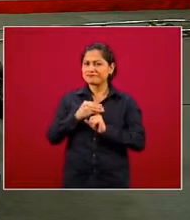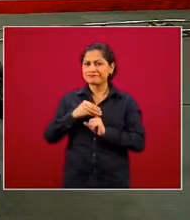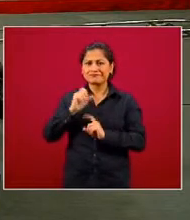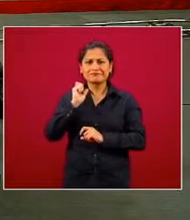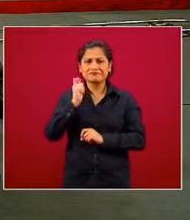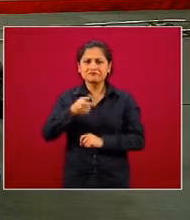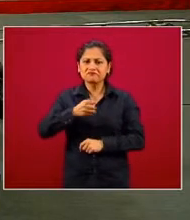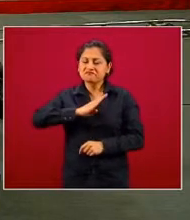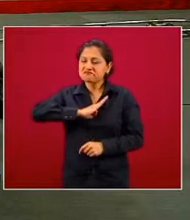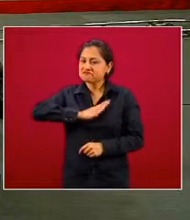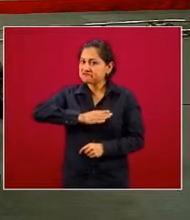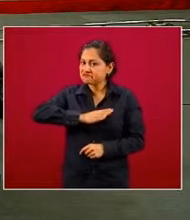and elements, like